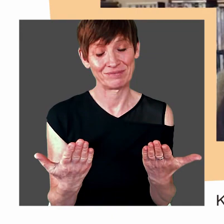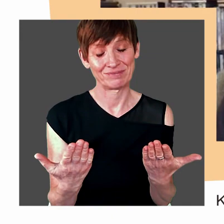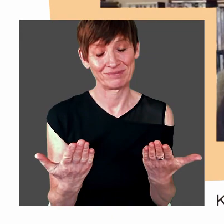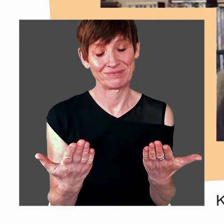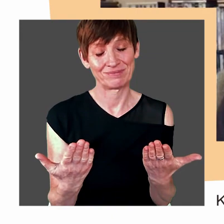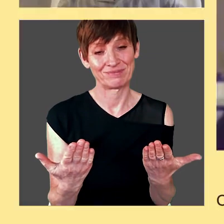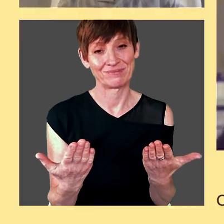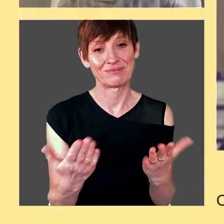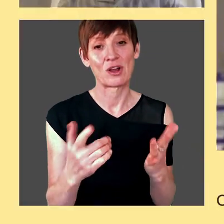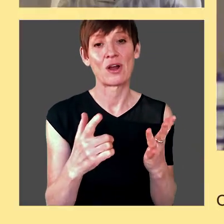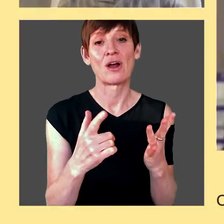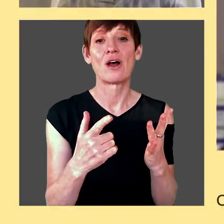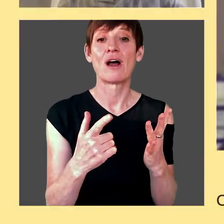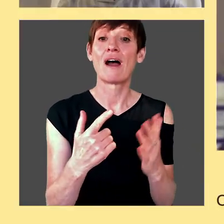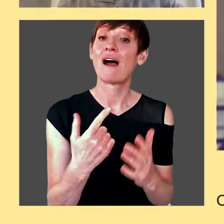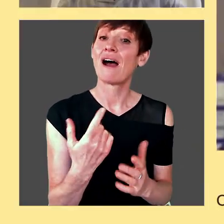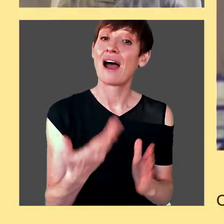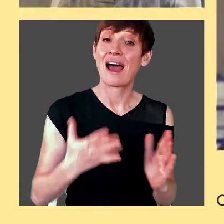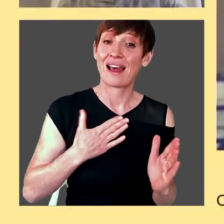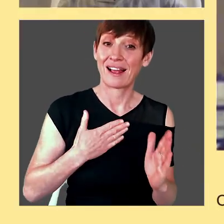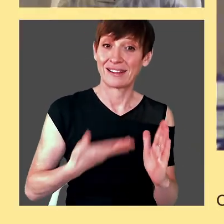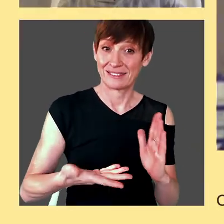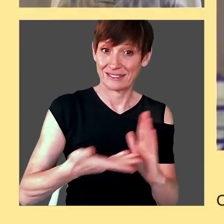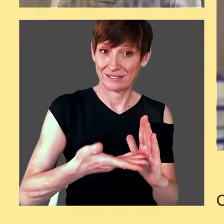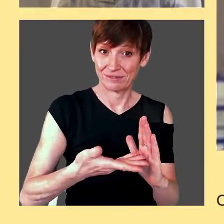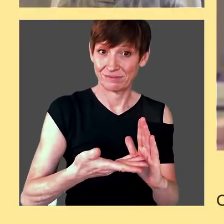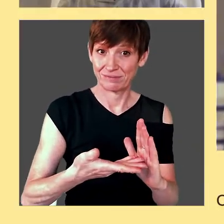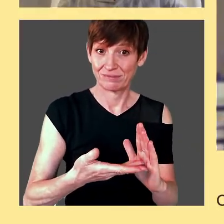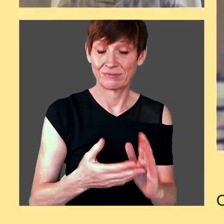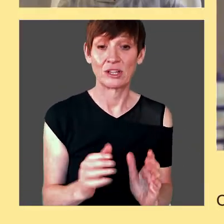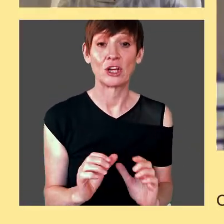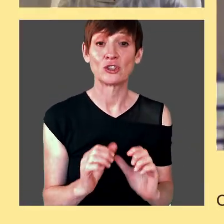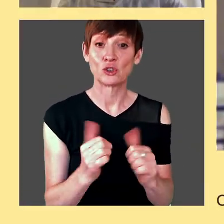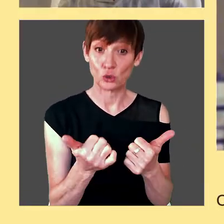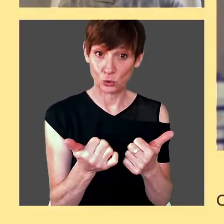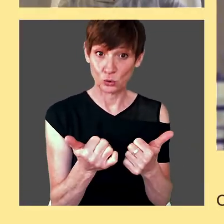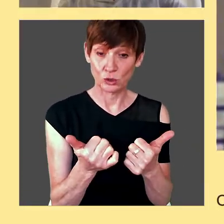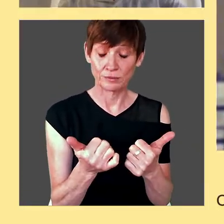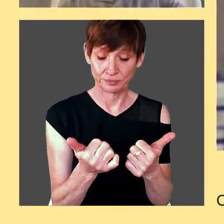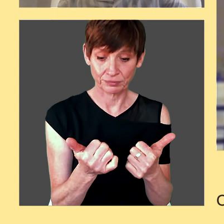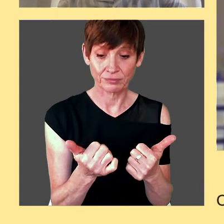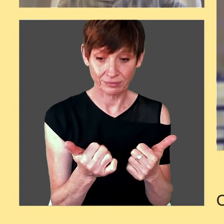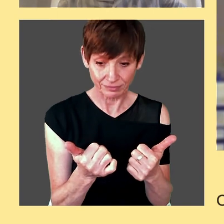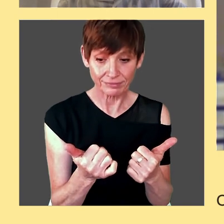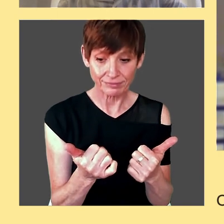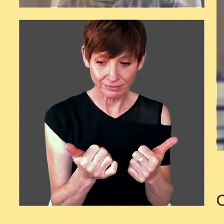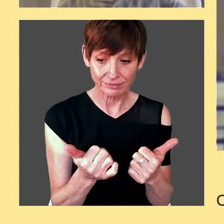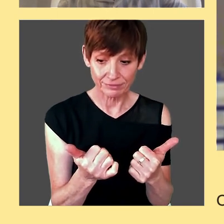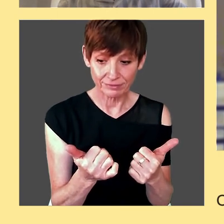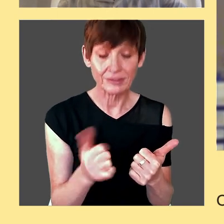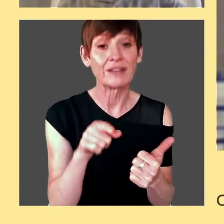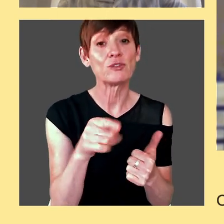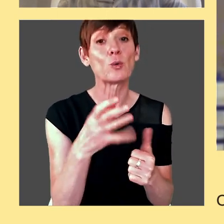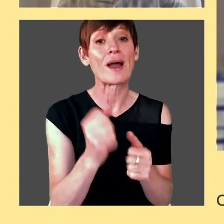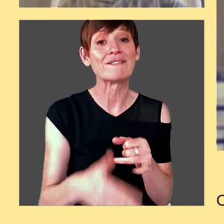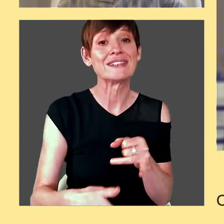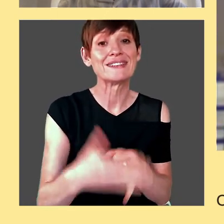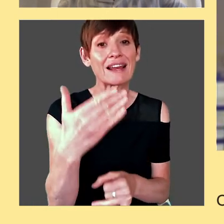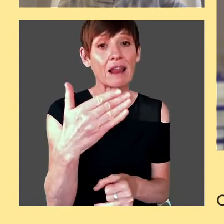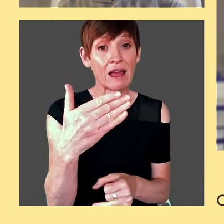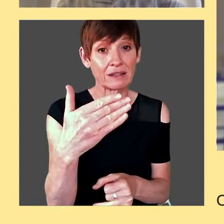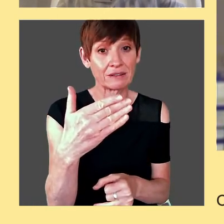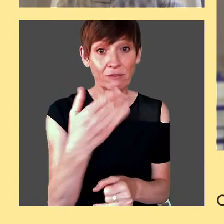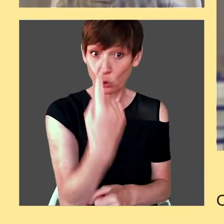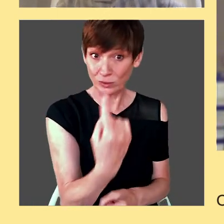One thing I can add. This is a good for you. You have a deadline. Make a deadline for